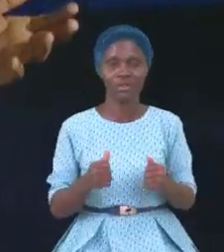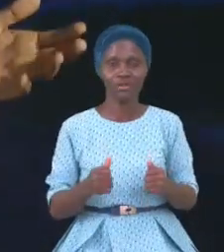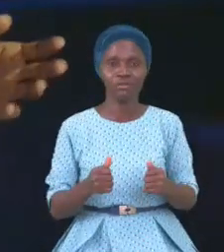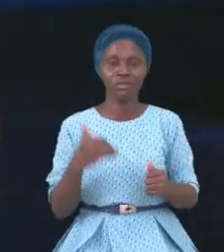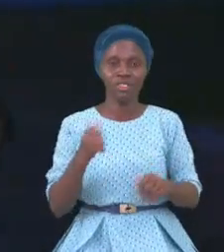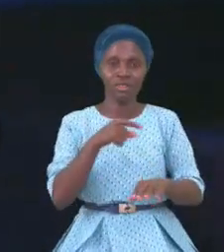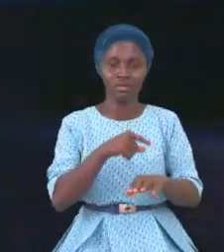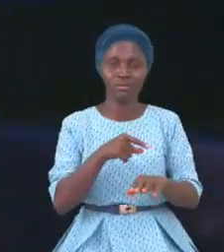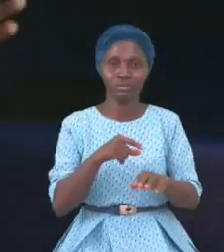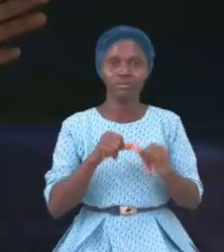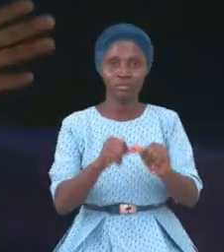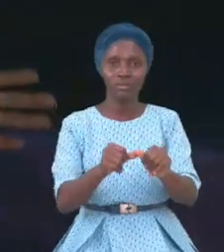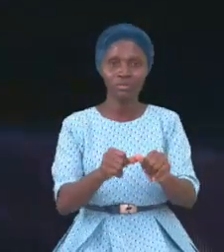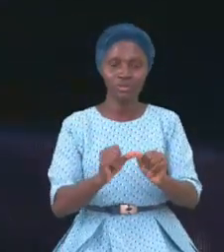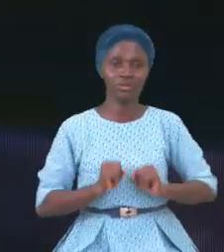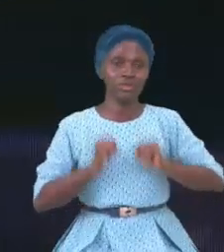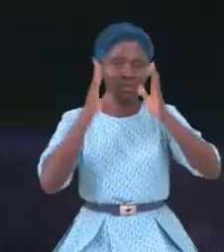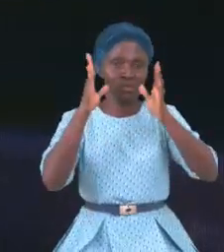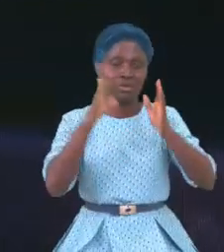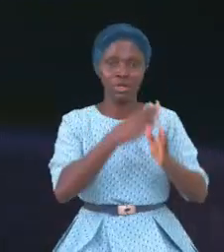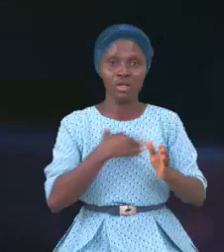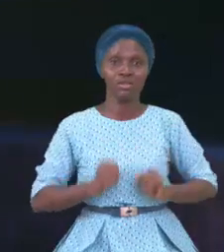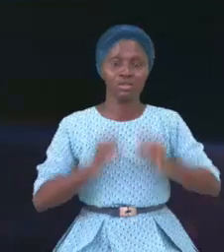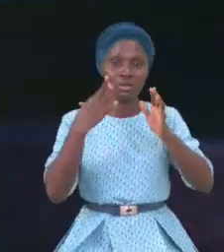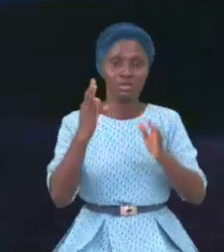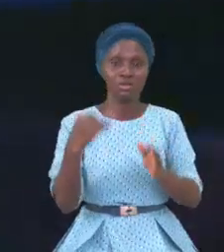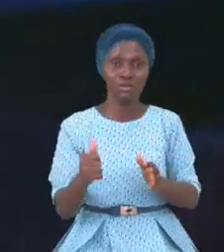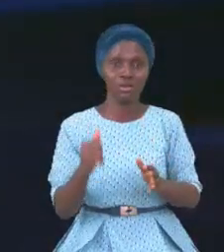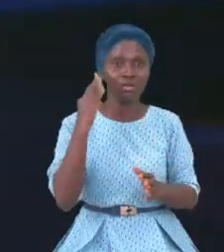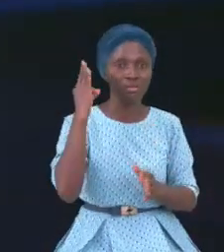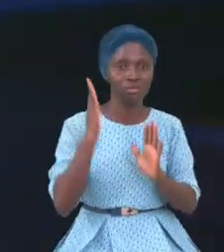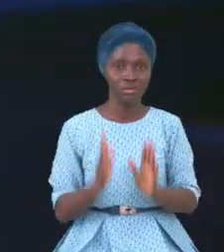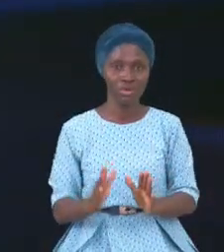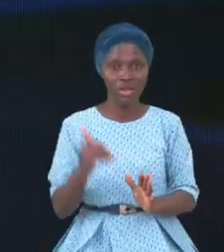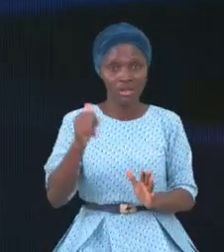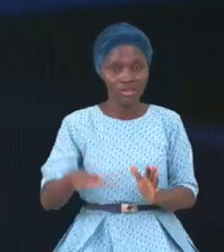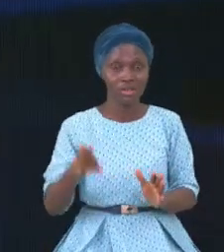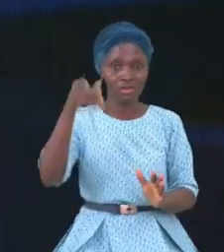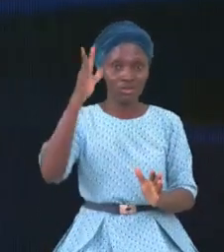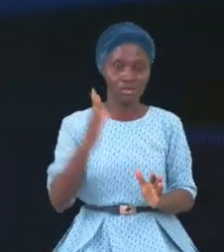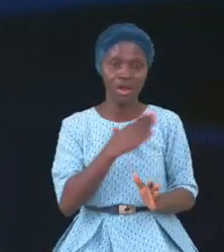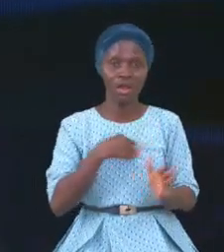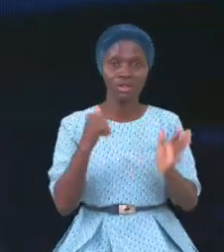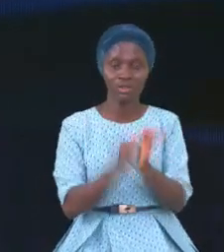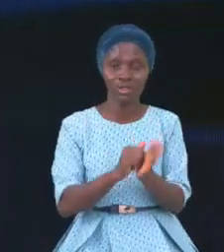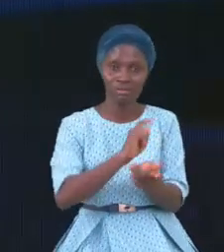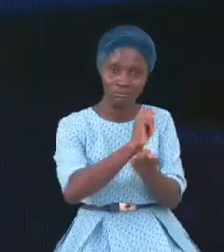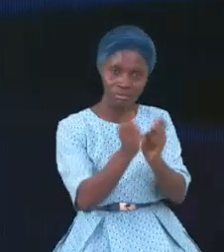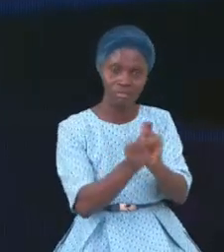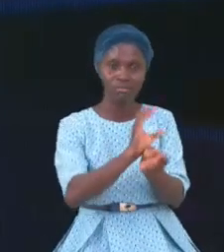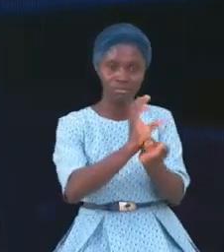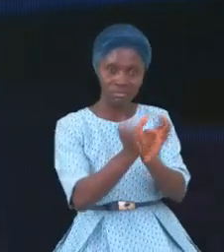a minister, of a leader, of a professional, of a child of God, and that transformation and that consecration,